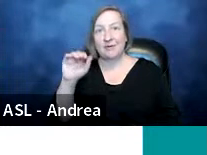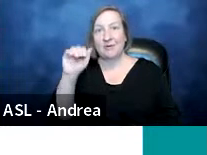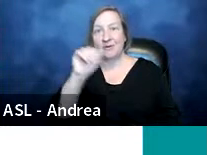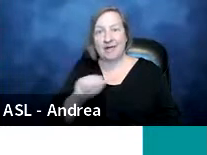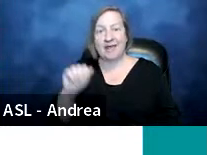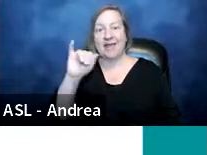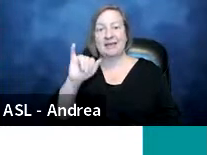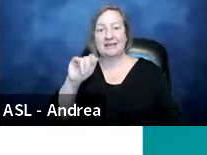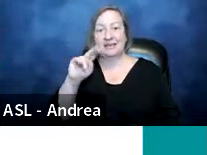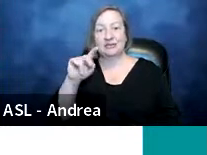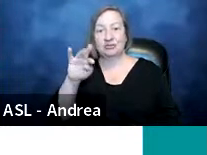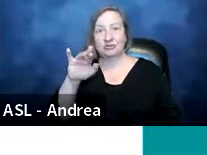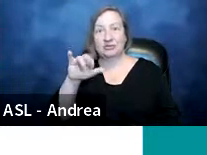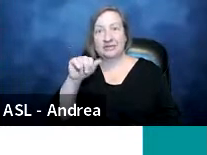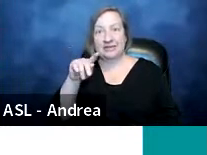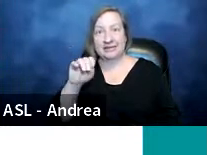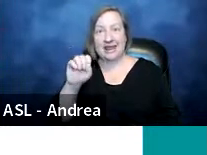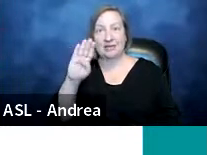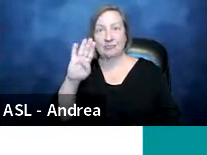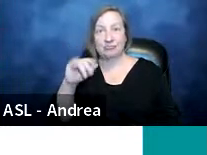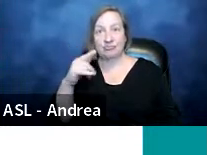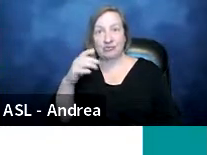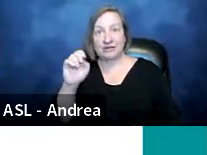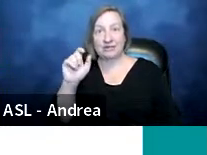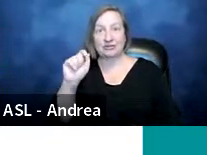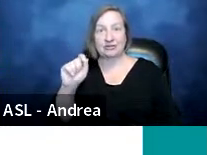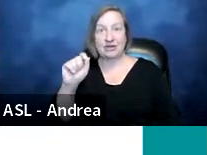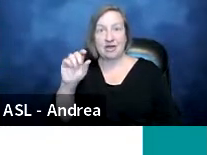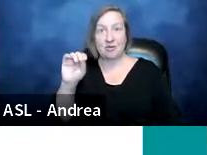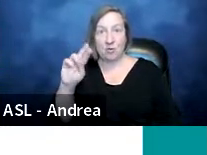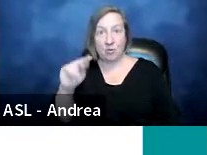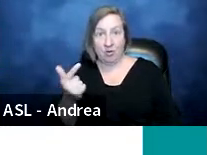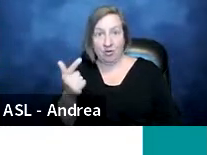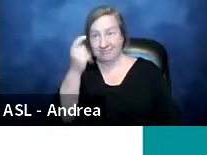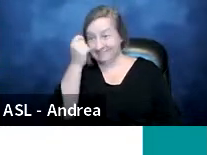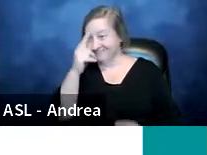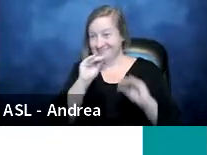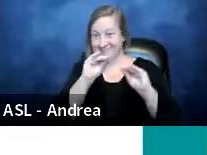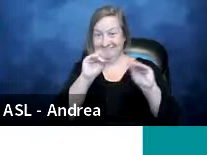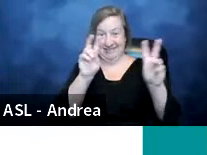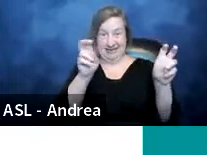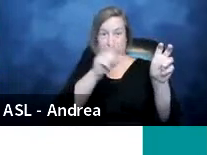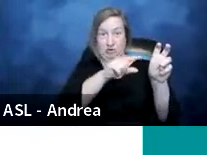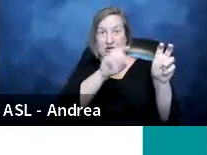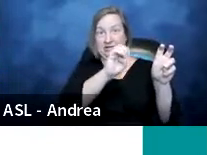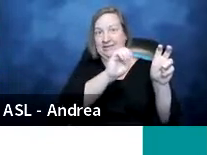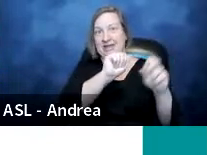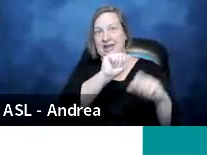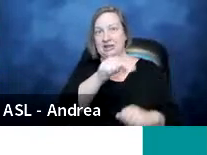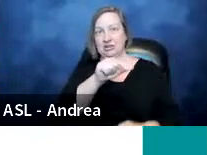info@interstatebridge.org with EAG Public Comment in the subject line. Call